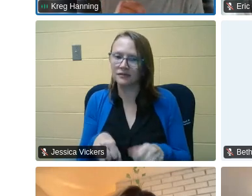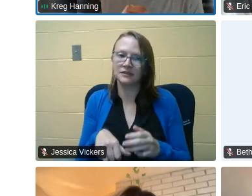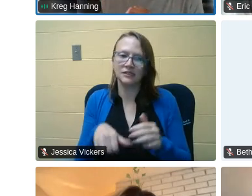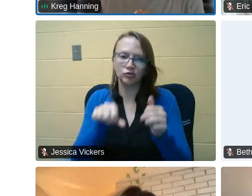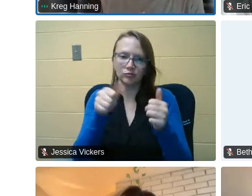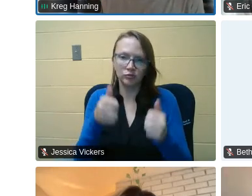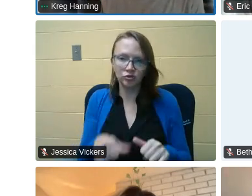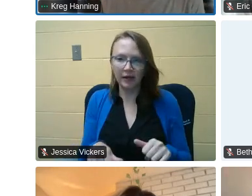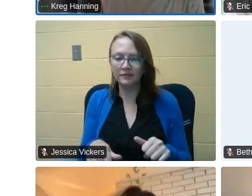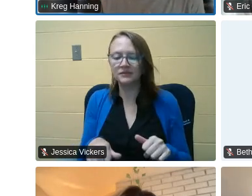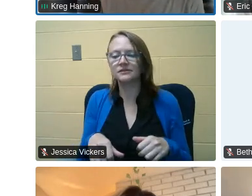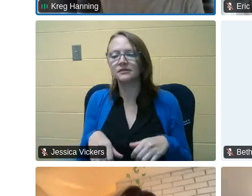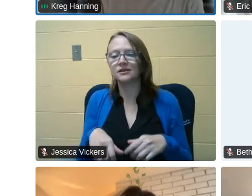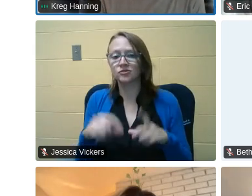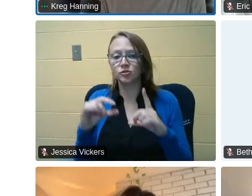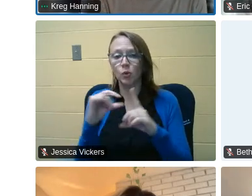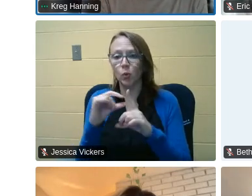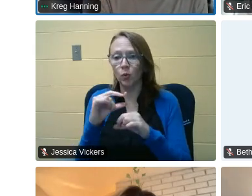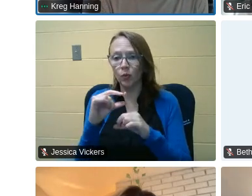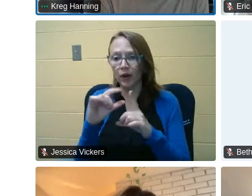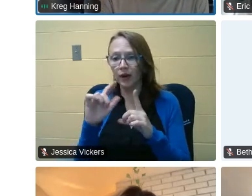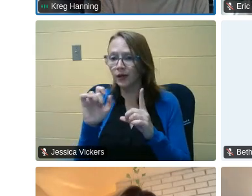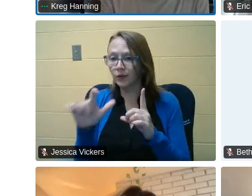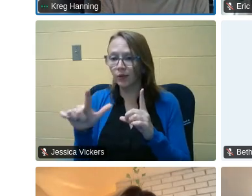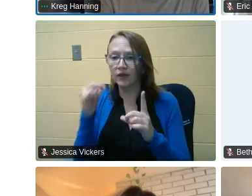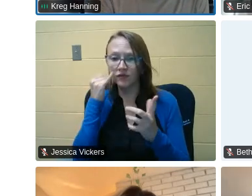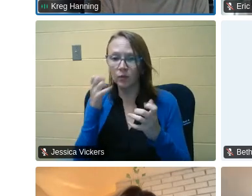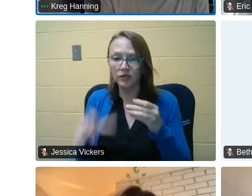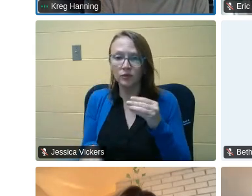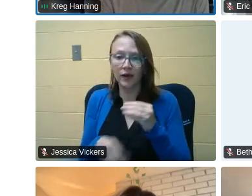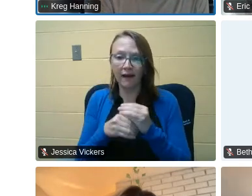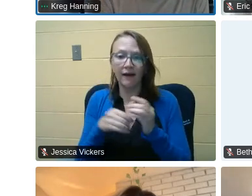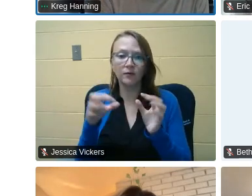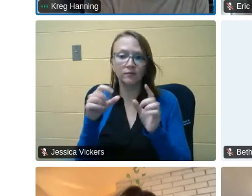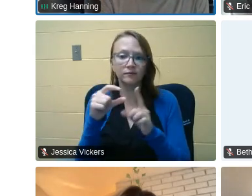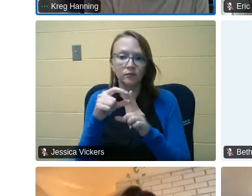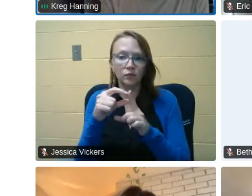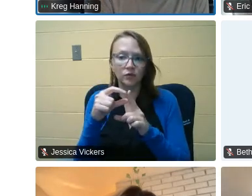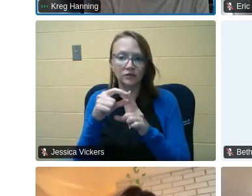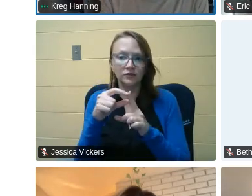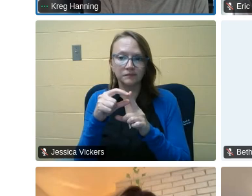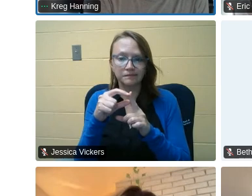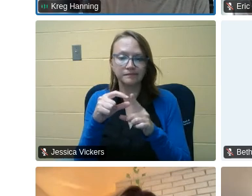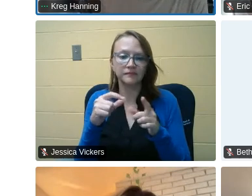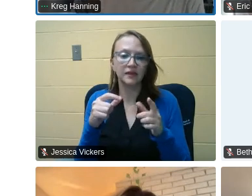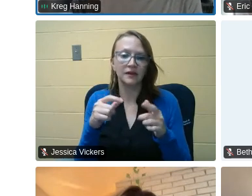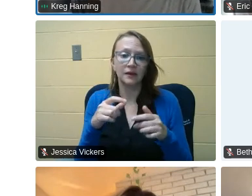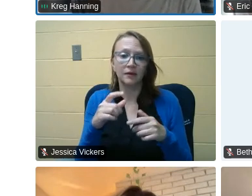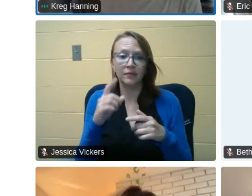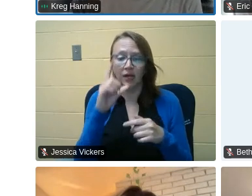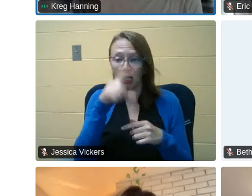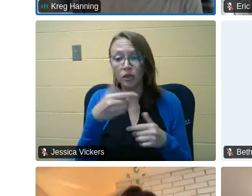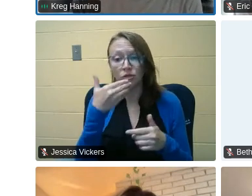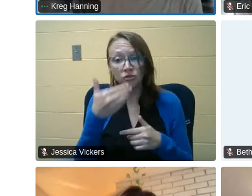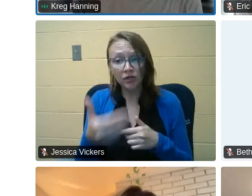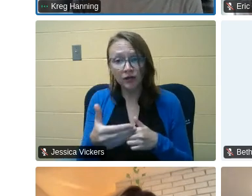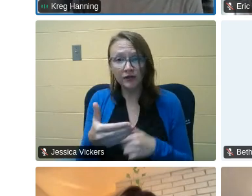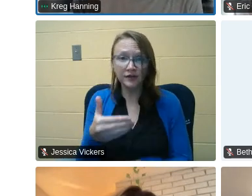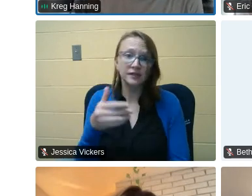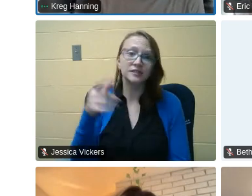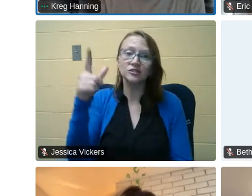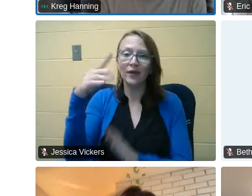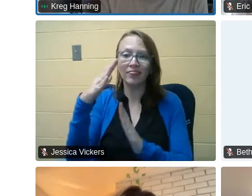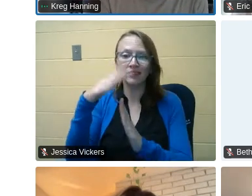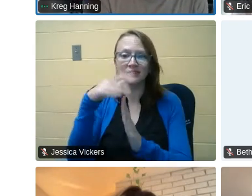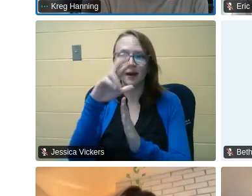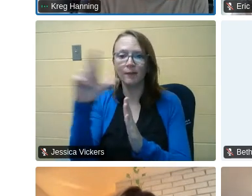tool if you wanted to use text in your painting. But this looks good to me, so I'm going to click the check mark. So the check mark, green check right up at the top